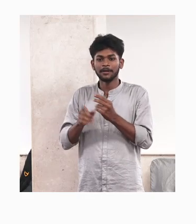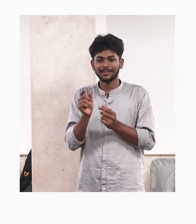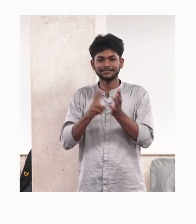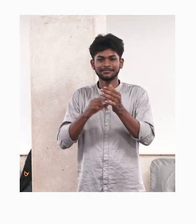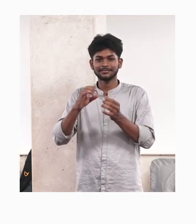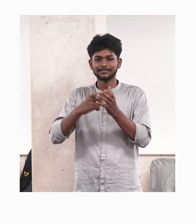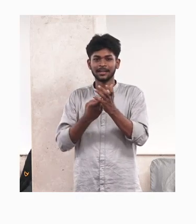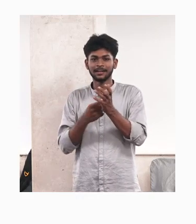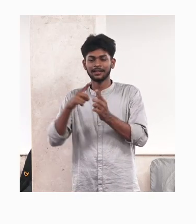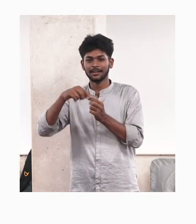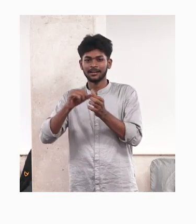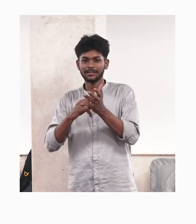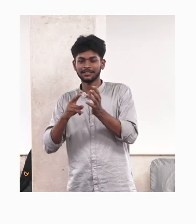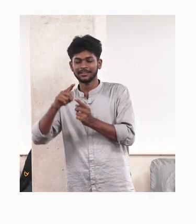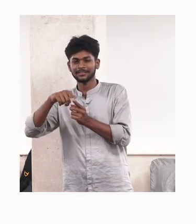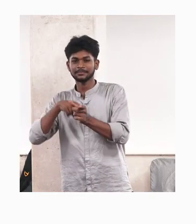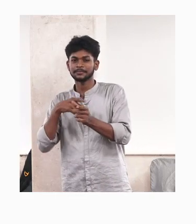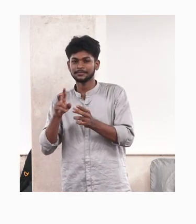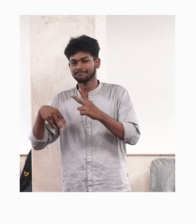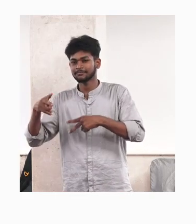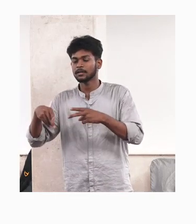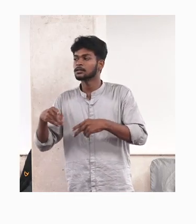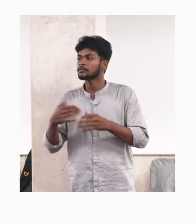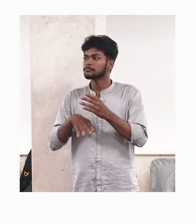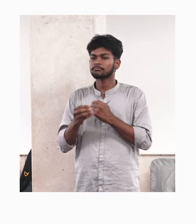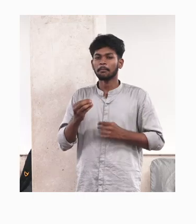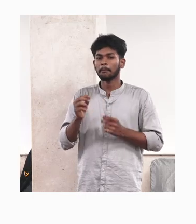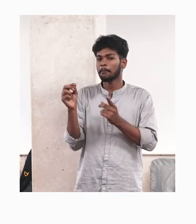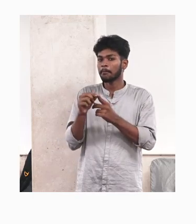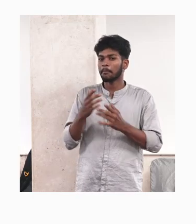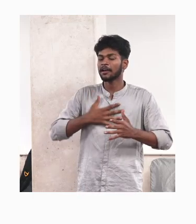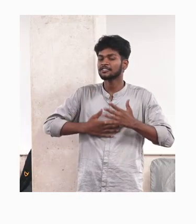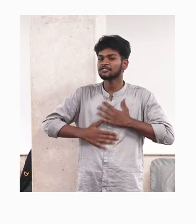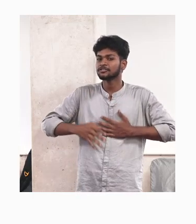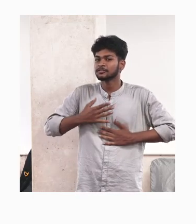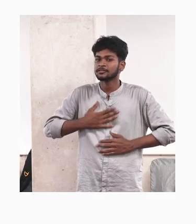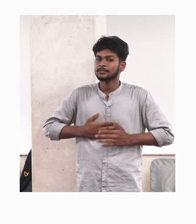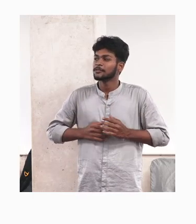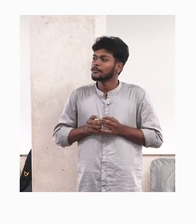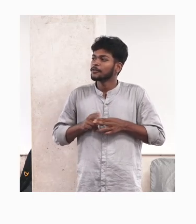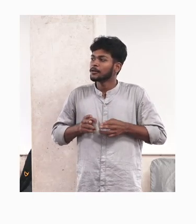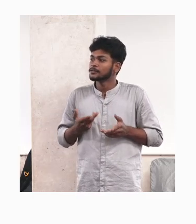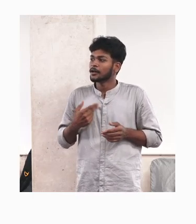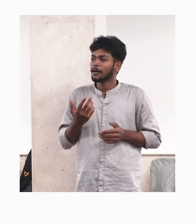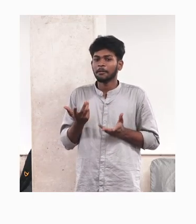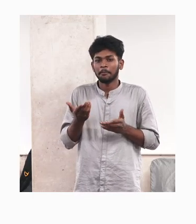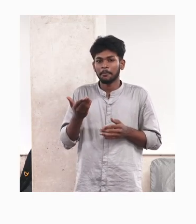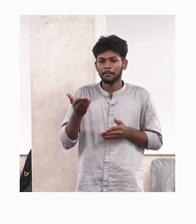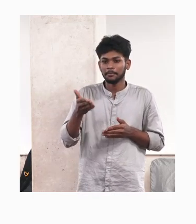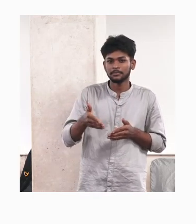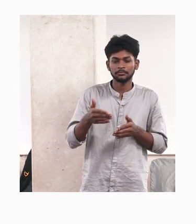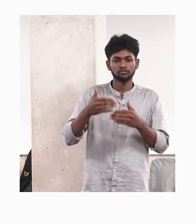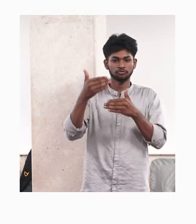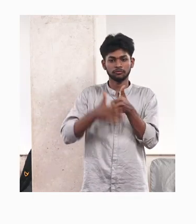the patience to listen to any patient fully. Okay, and I would always tell them, like cut them short